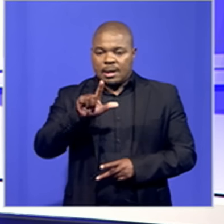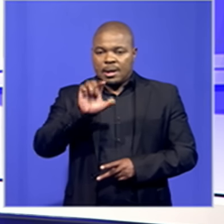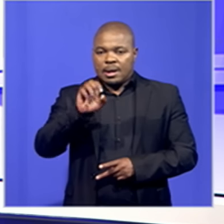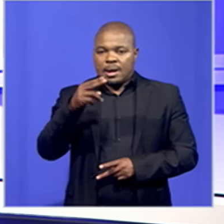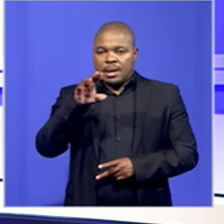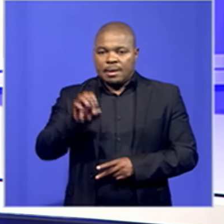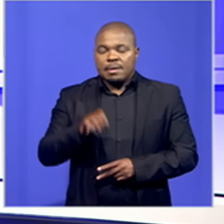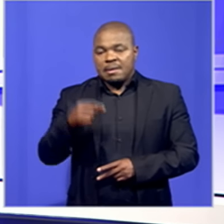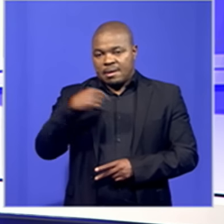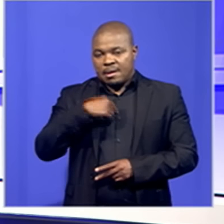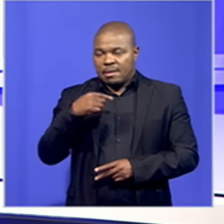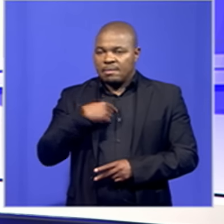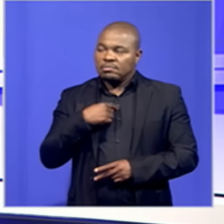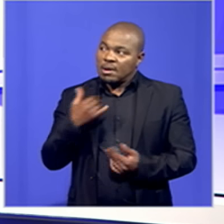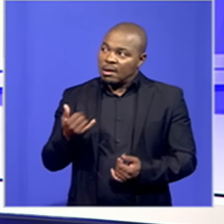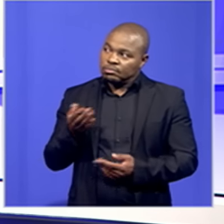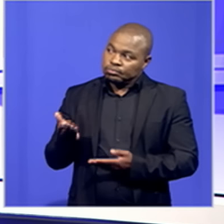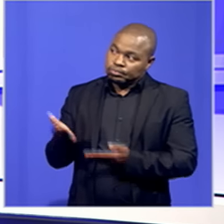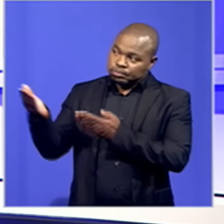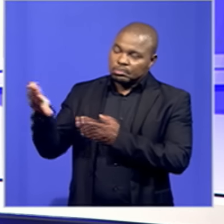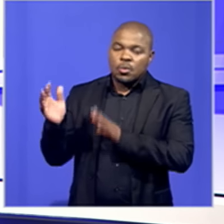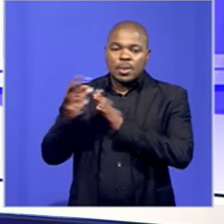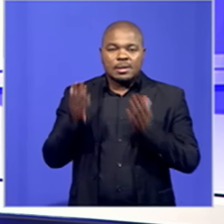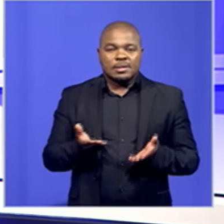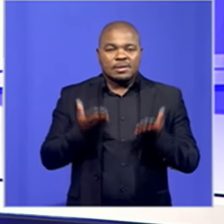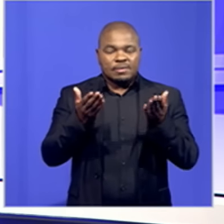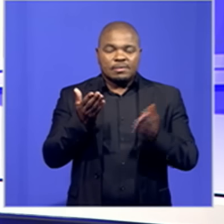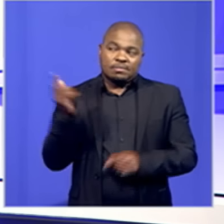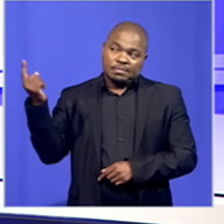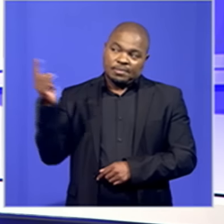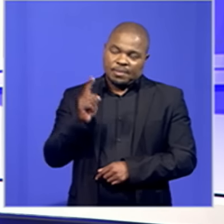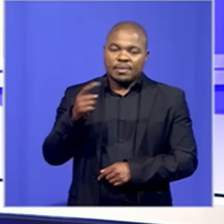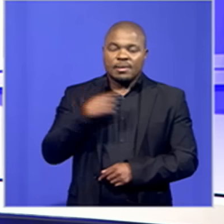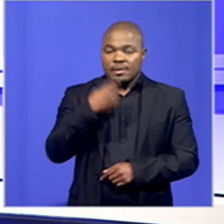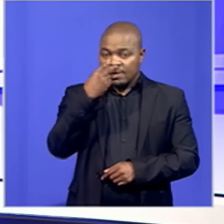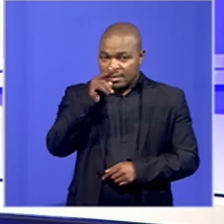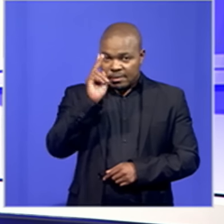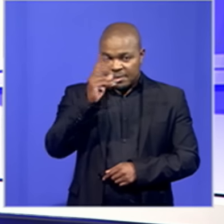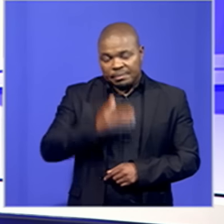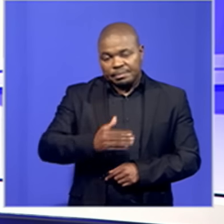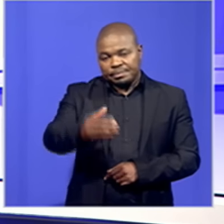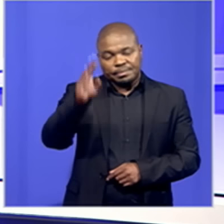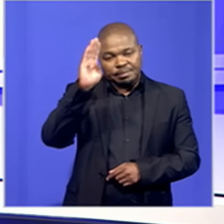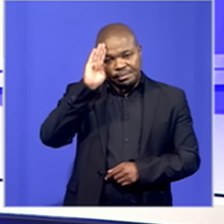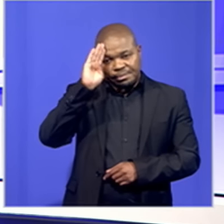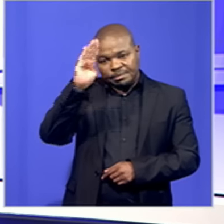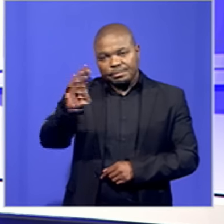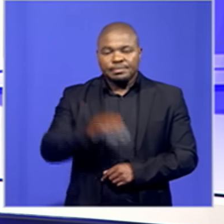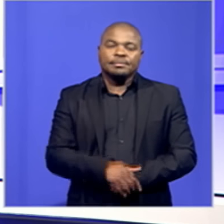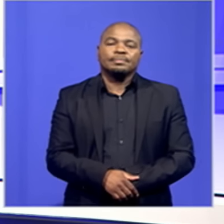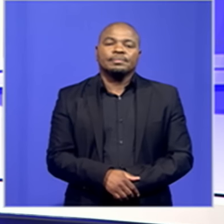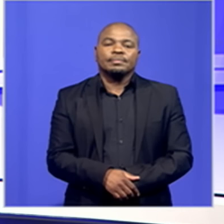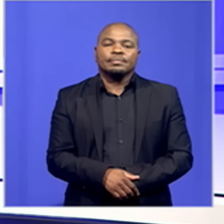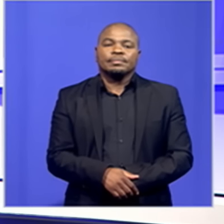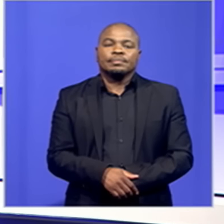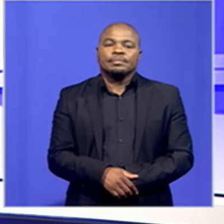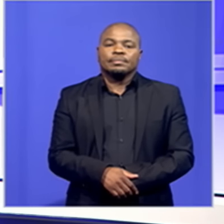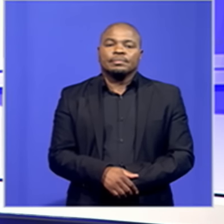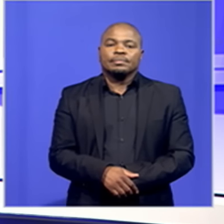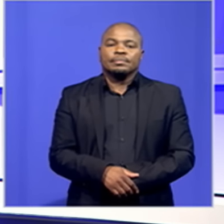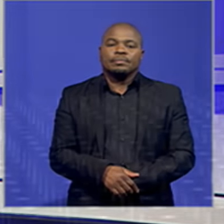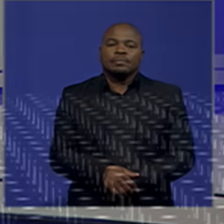ga jana ke go tlogela ka ponele pele ya maemo a bosa go fitlhela gape re kopana mo nakong e tlang. Phiri o rile ga bosega.